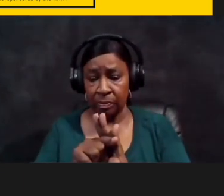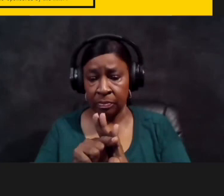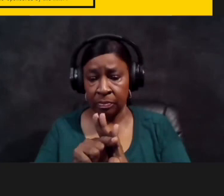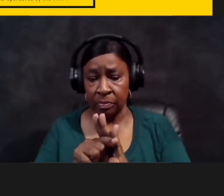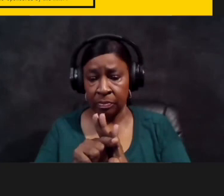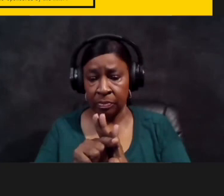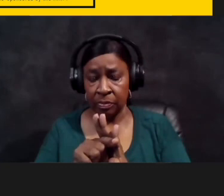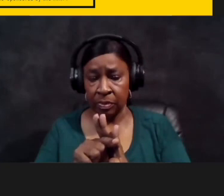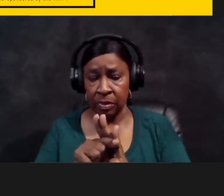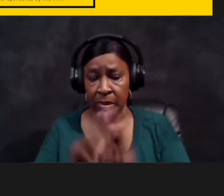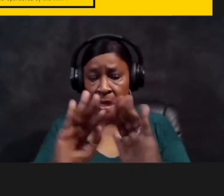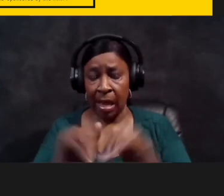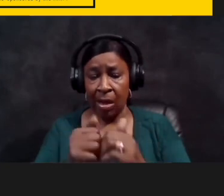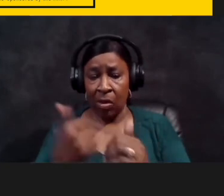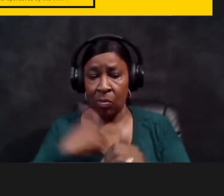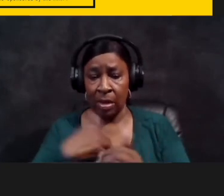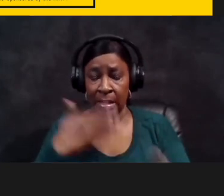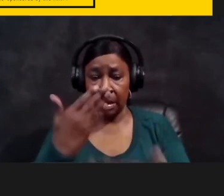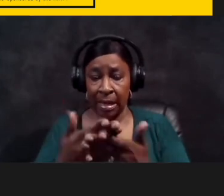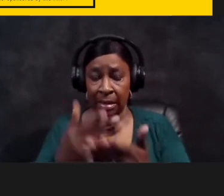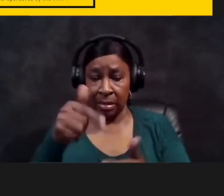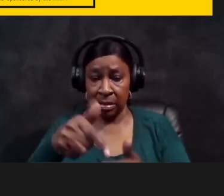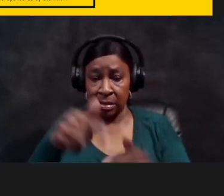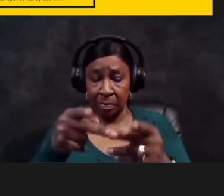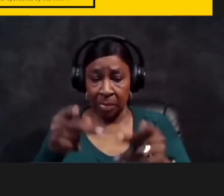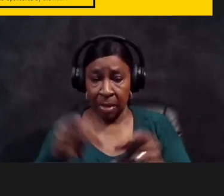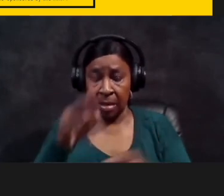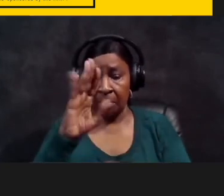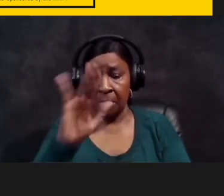how I got to this place by explaining